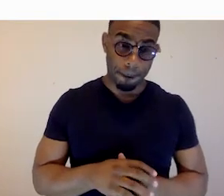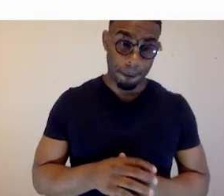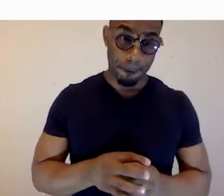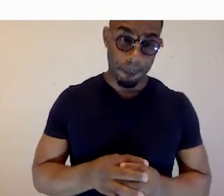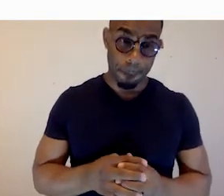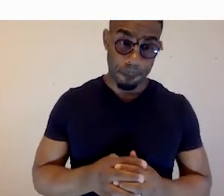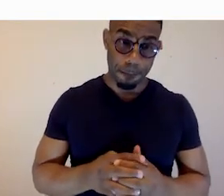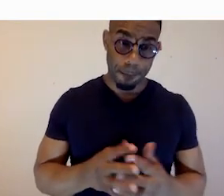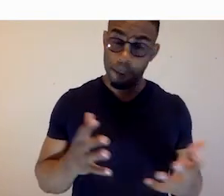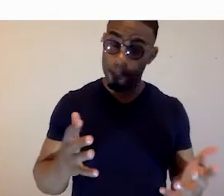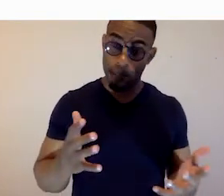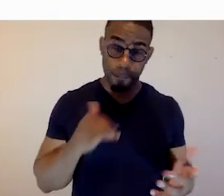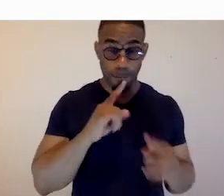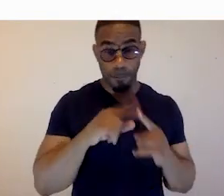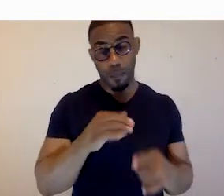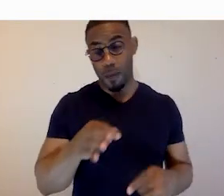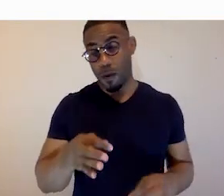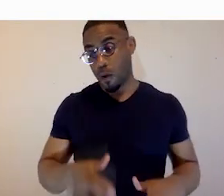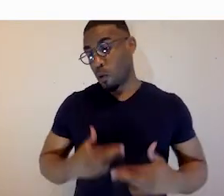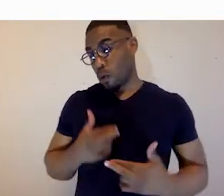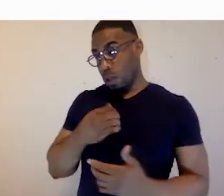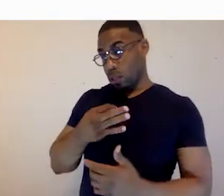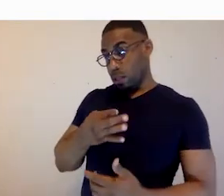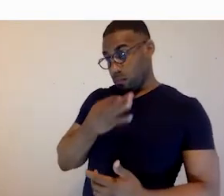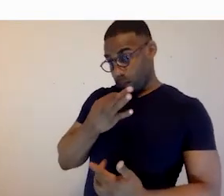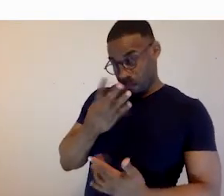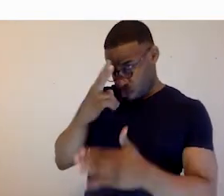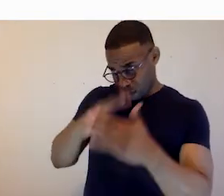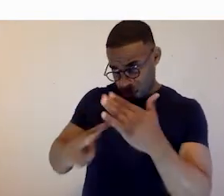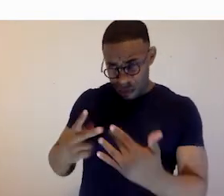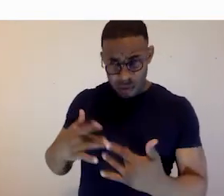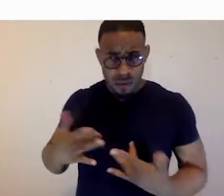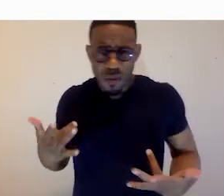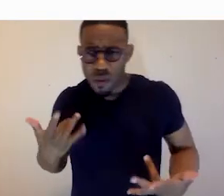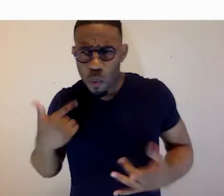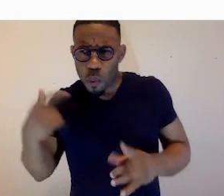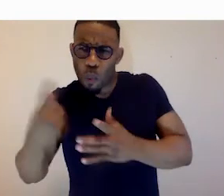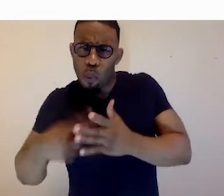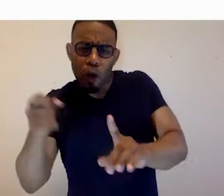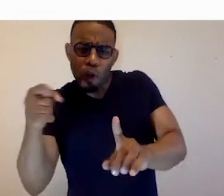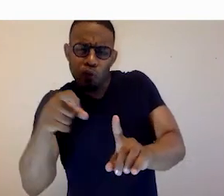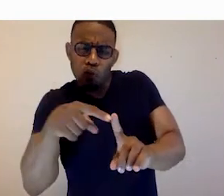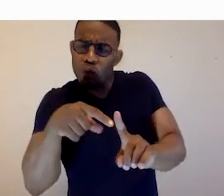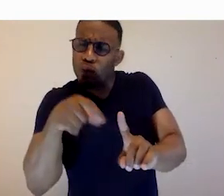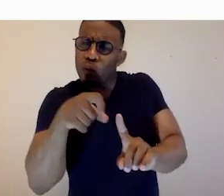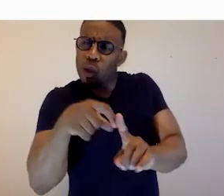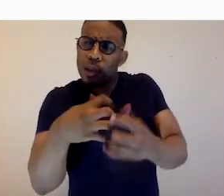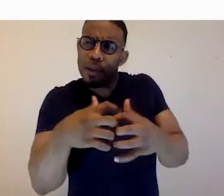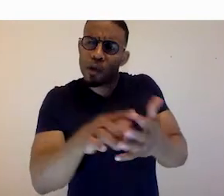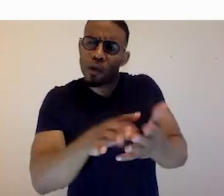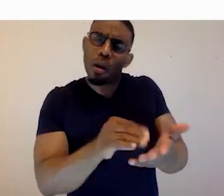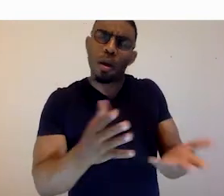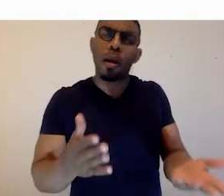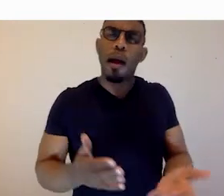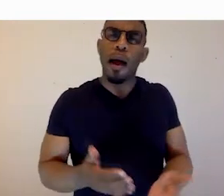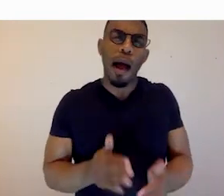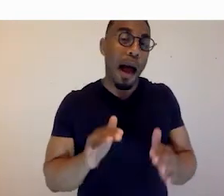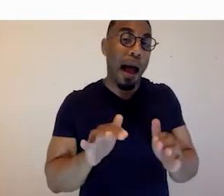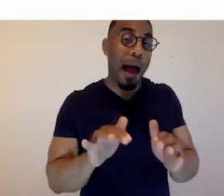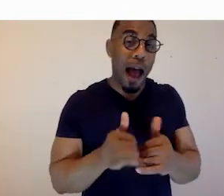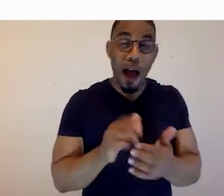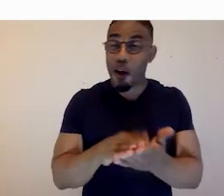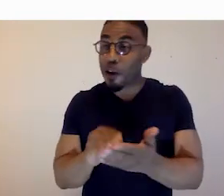to Resident Expert, to try to get some insight into what triggers the machine to learn, how does